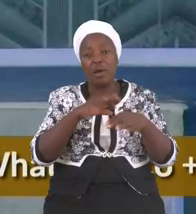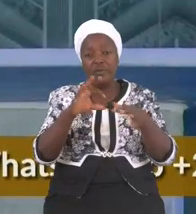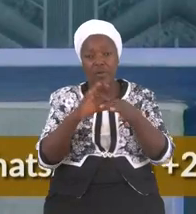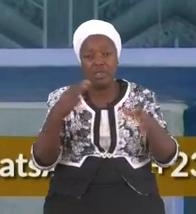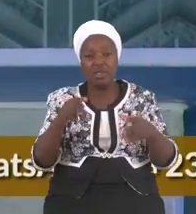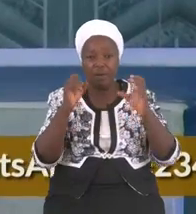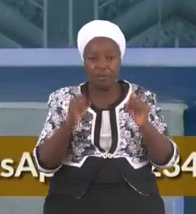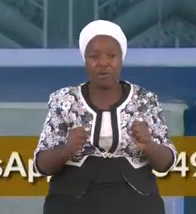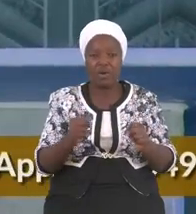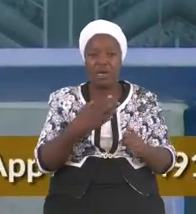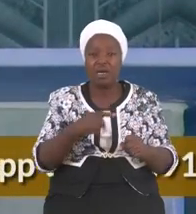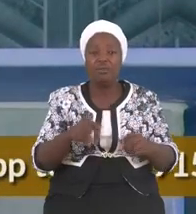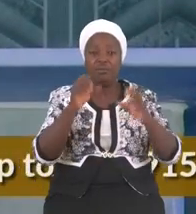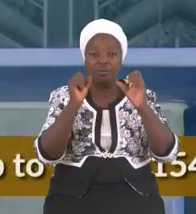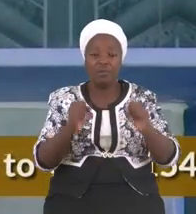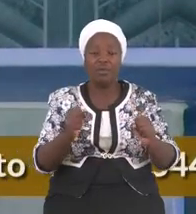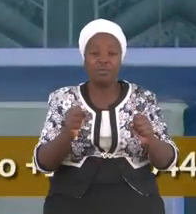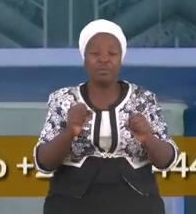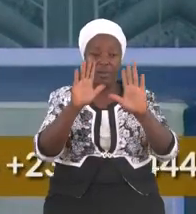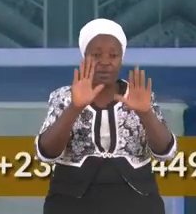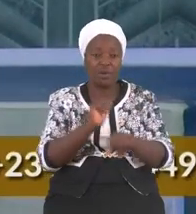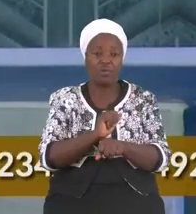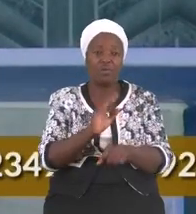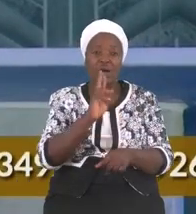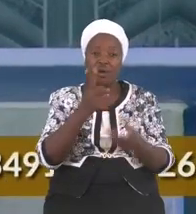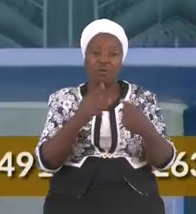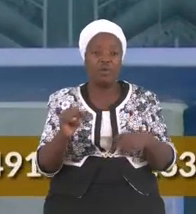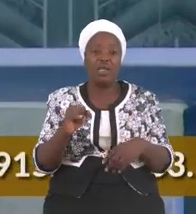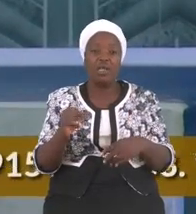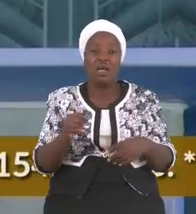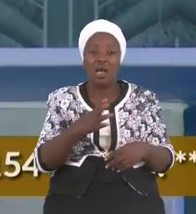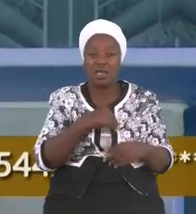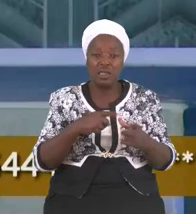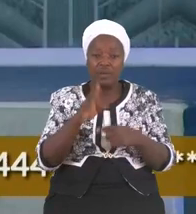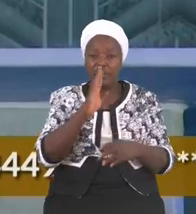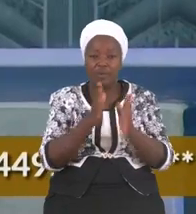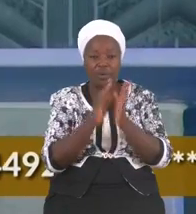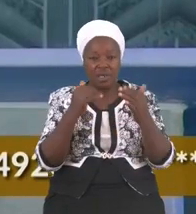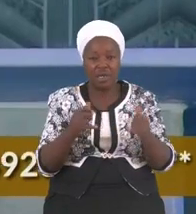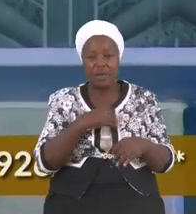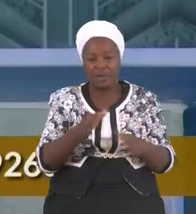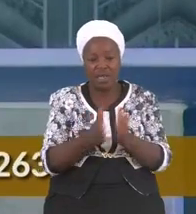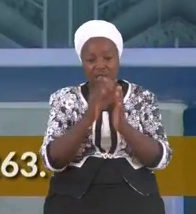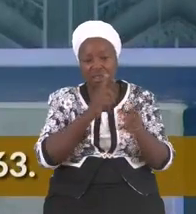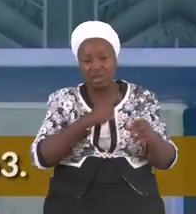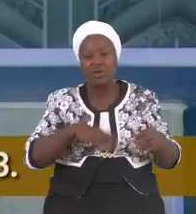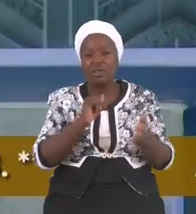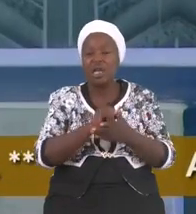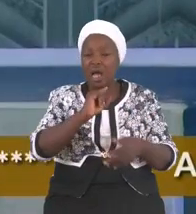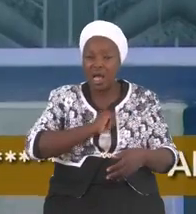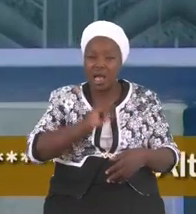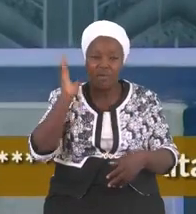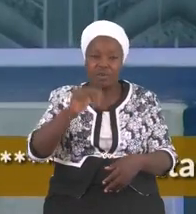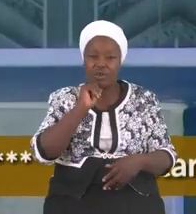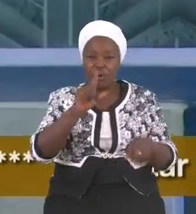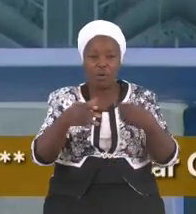coming. Miracles are going to be released. Be praying now and be asking God, I will never go empty-handed.